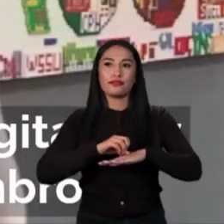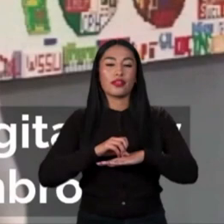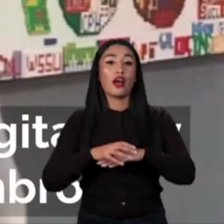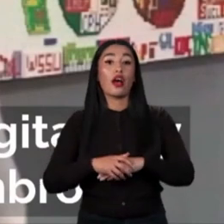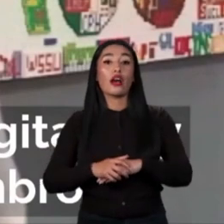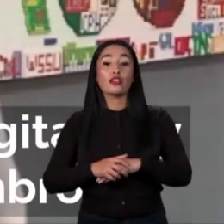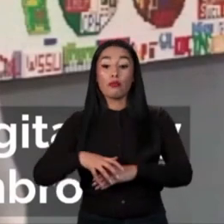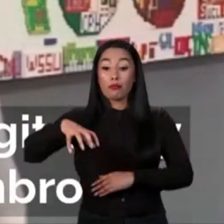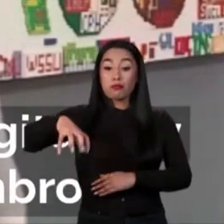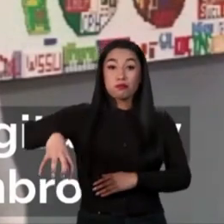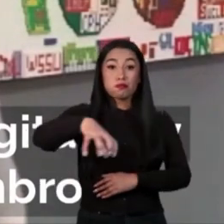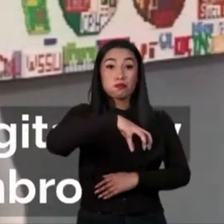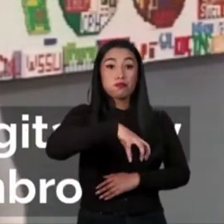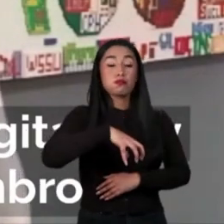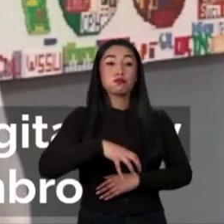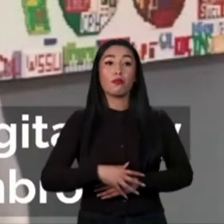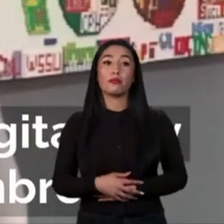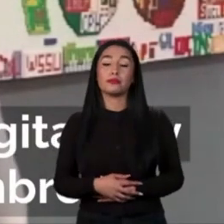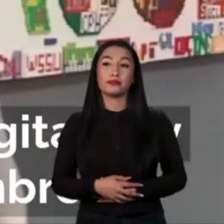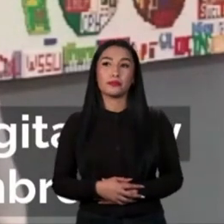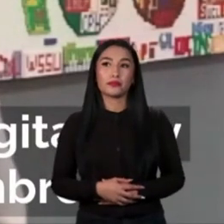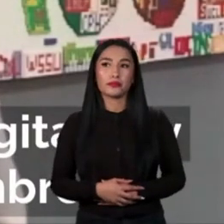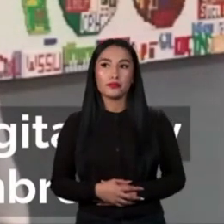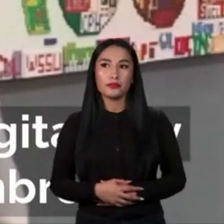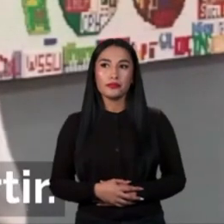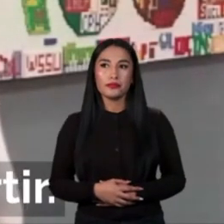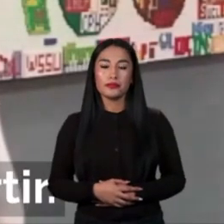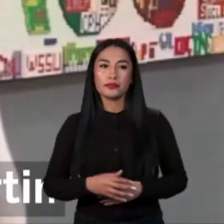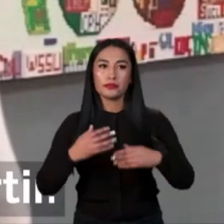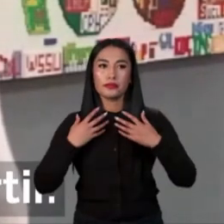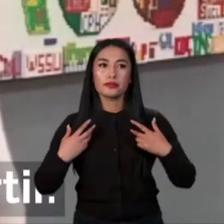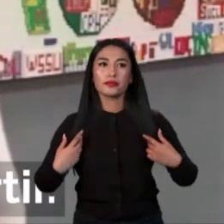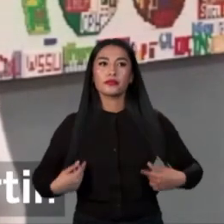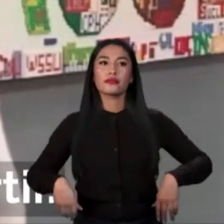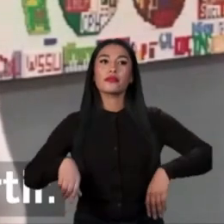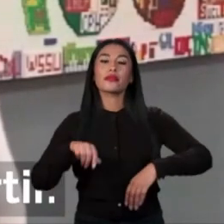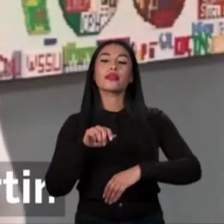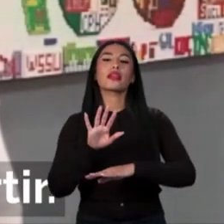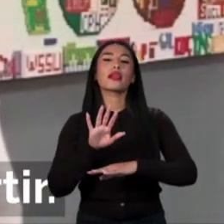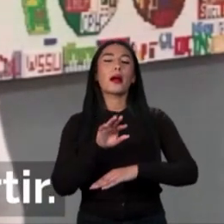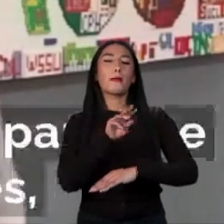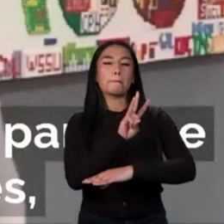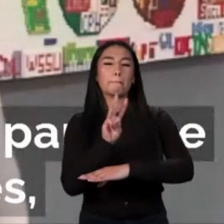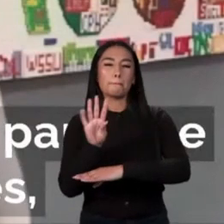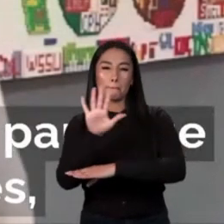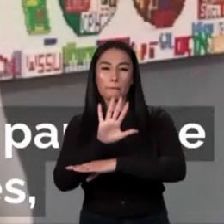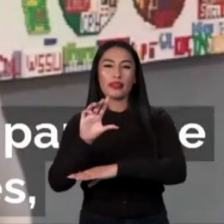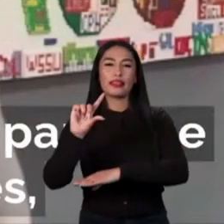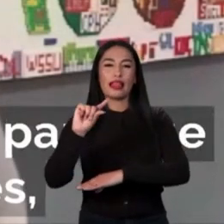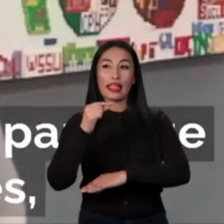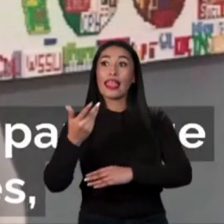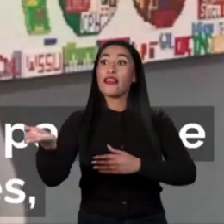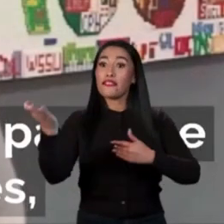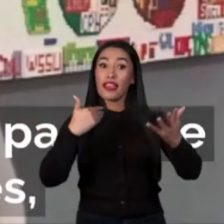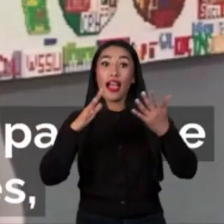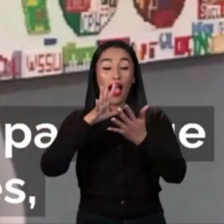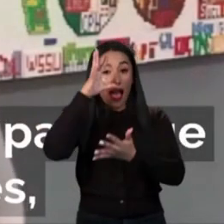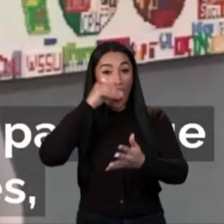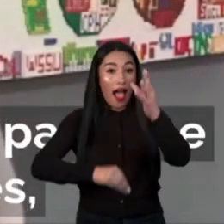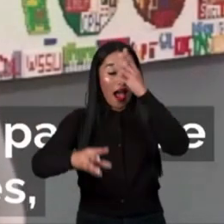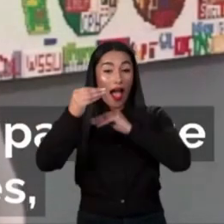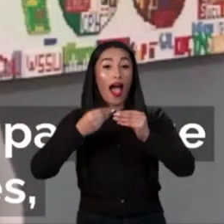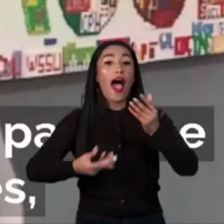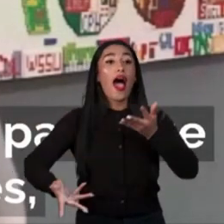then physical platforms for members to learn and come and share. They also